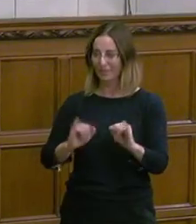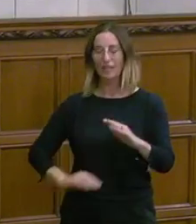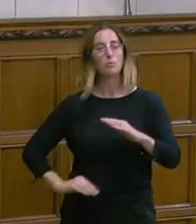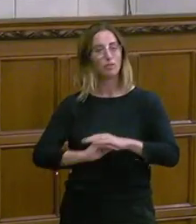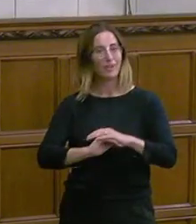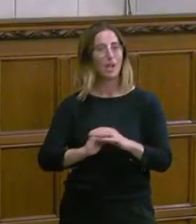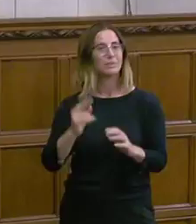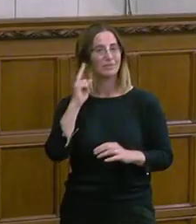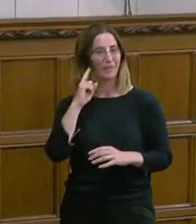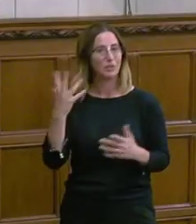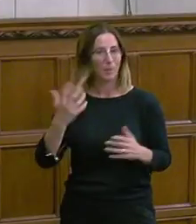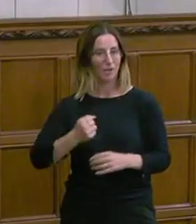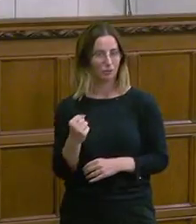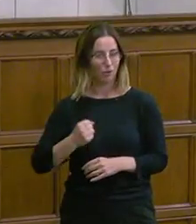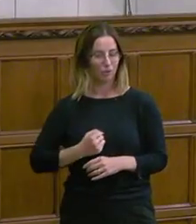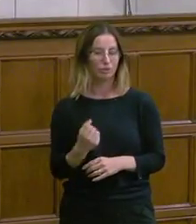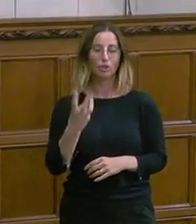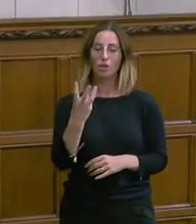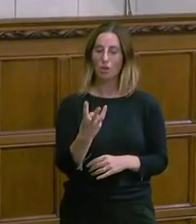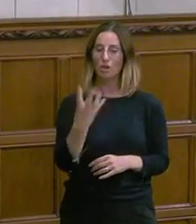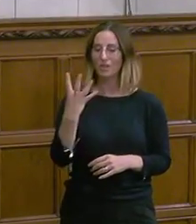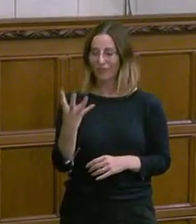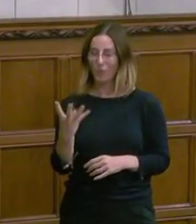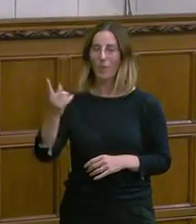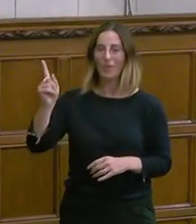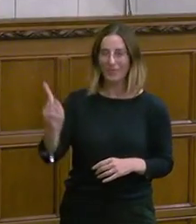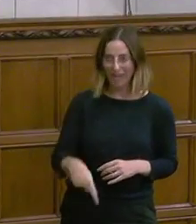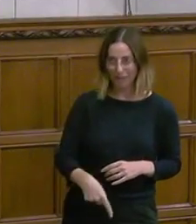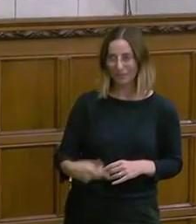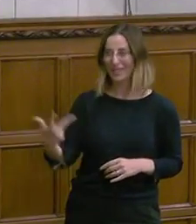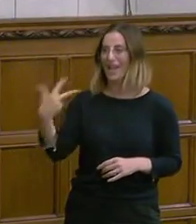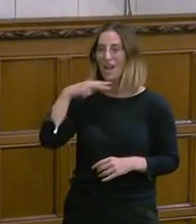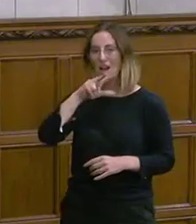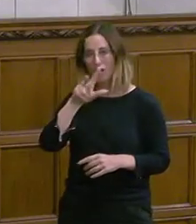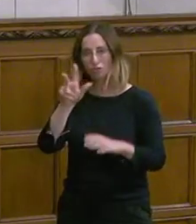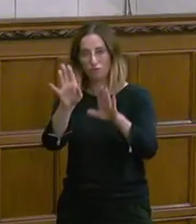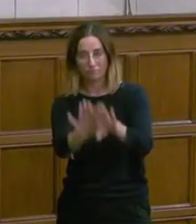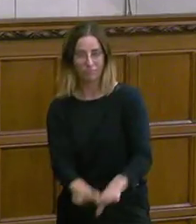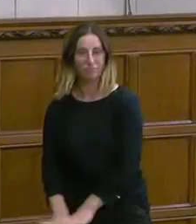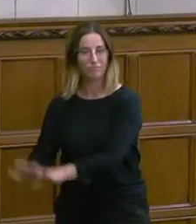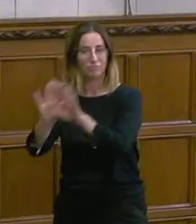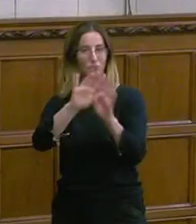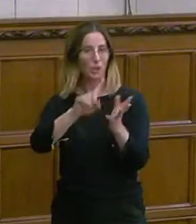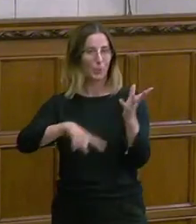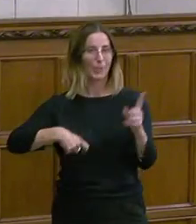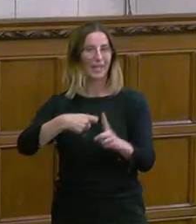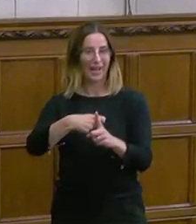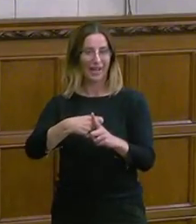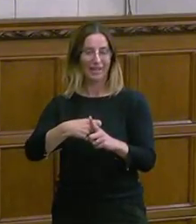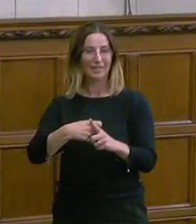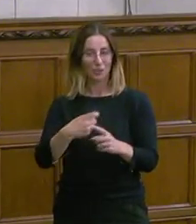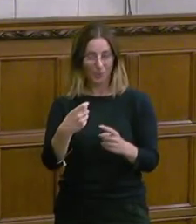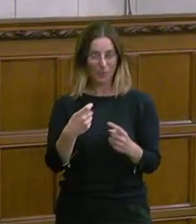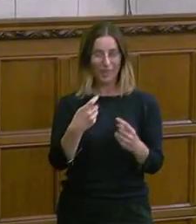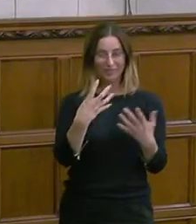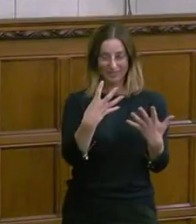and approximately 34,800 across the whole of the UK. That's 9 out of 10 deaf children